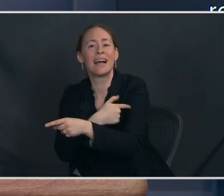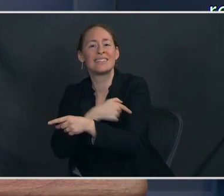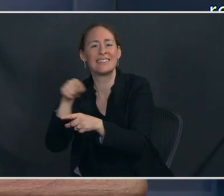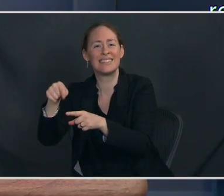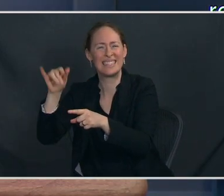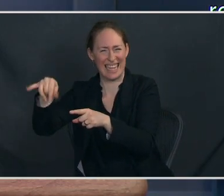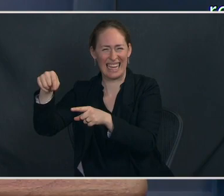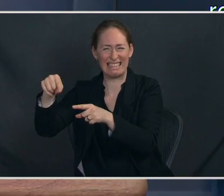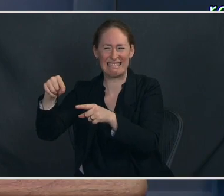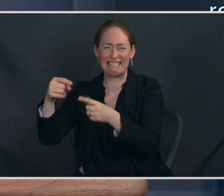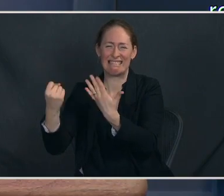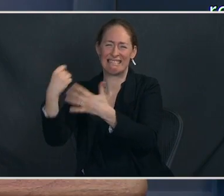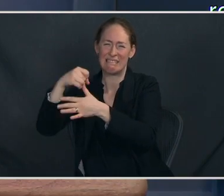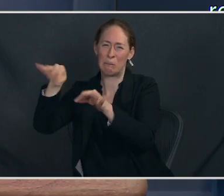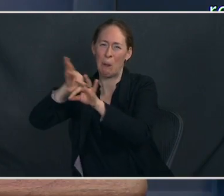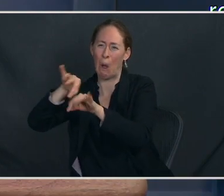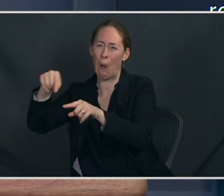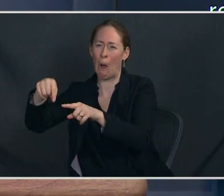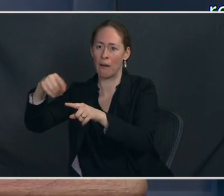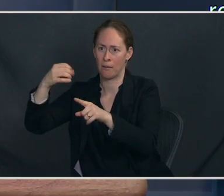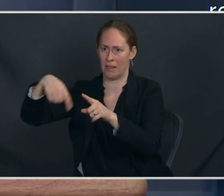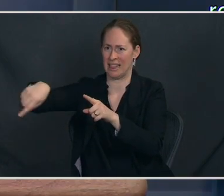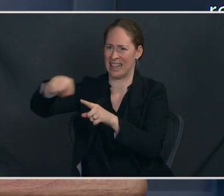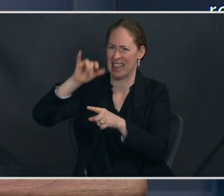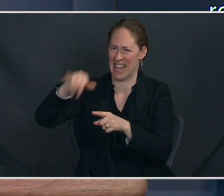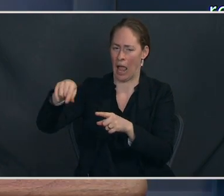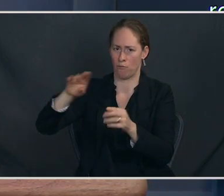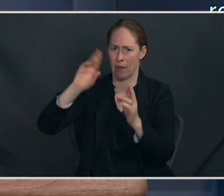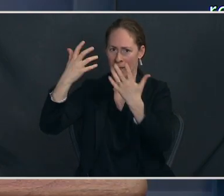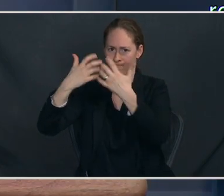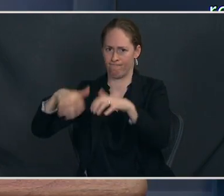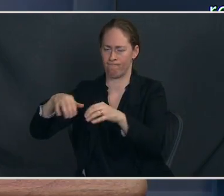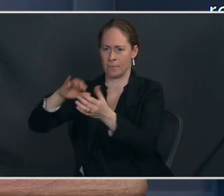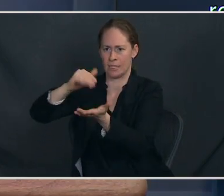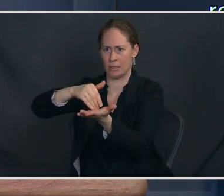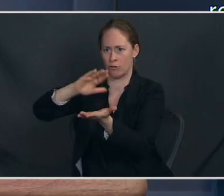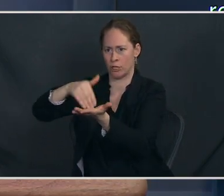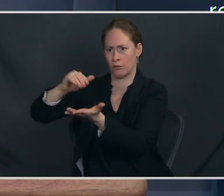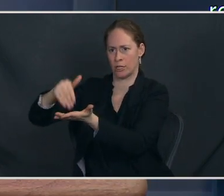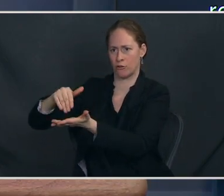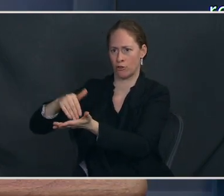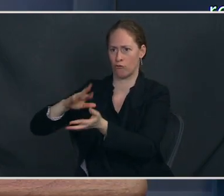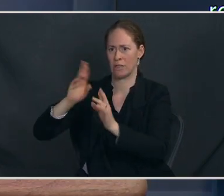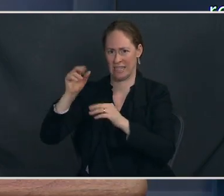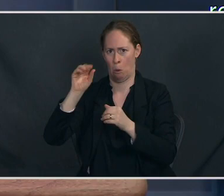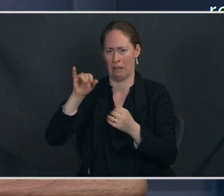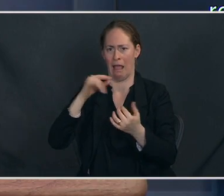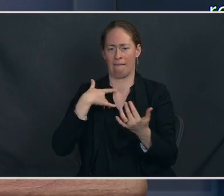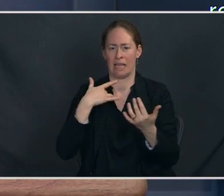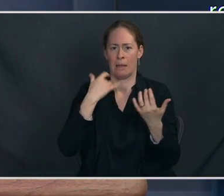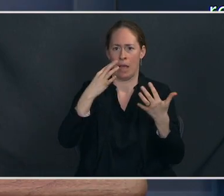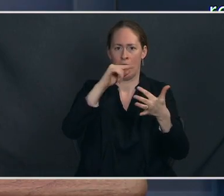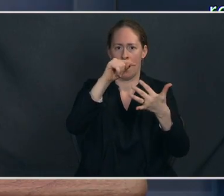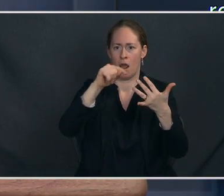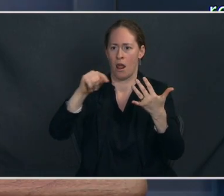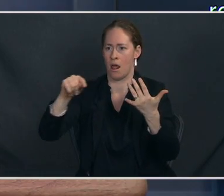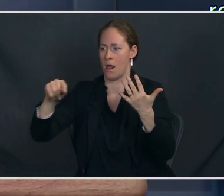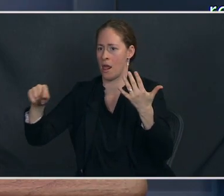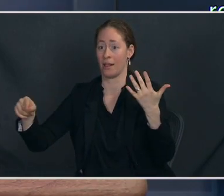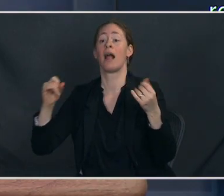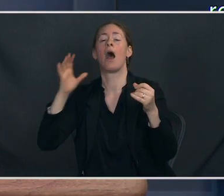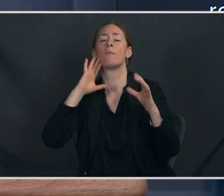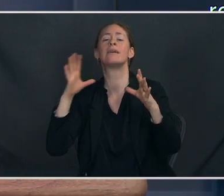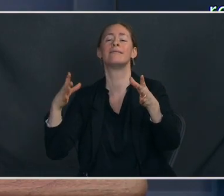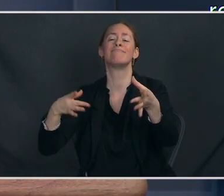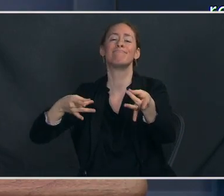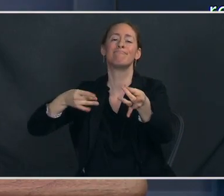and locations that can provide these vaccinations. So all of those components will lead to expediting. We're not asking states to do this on their own.